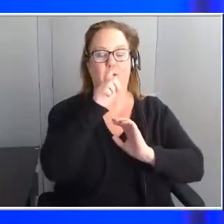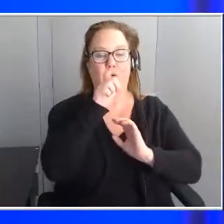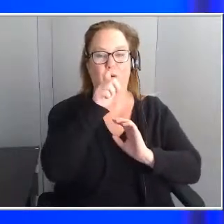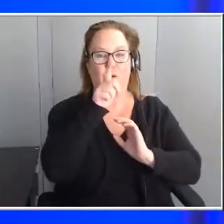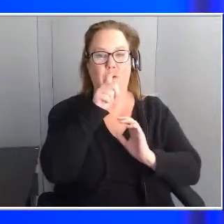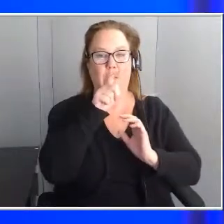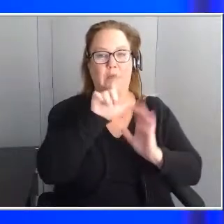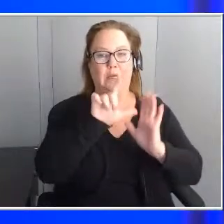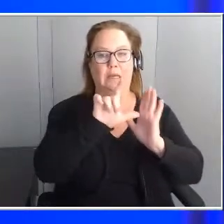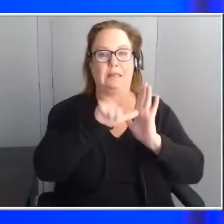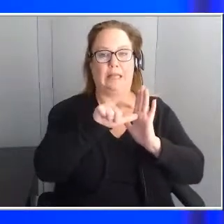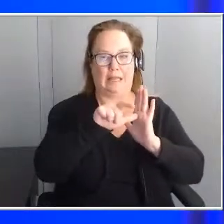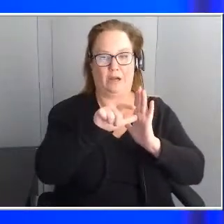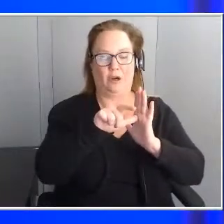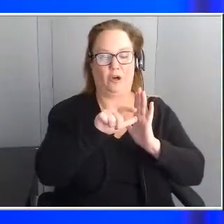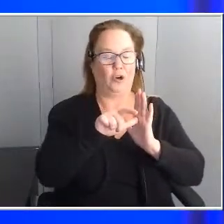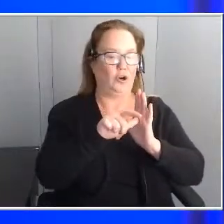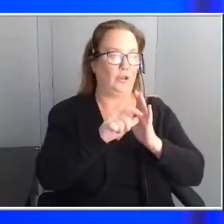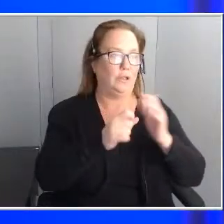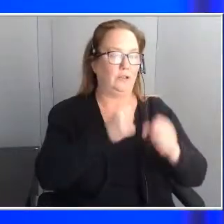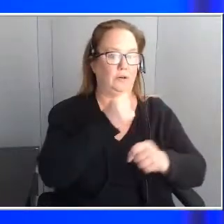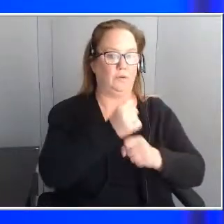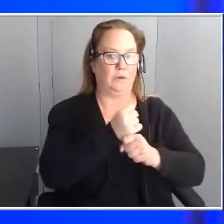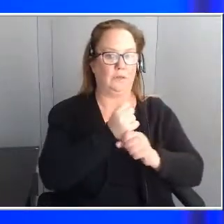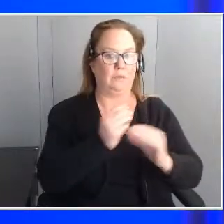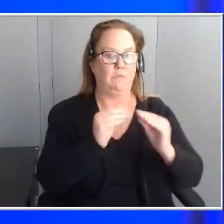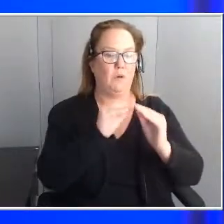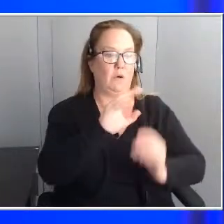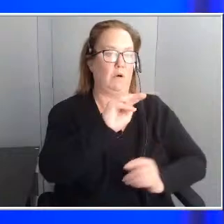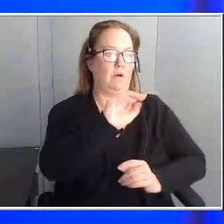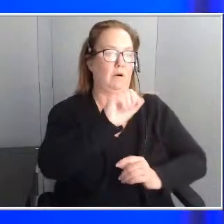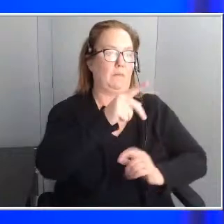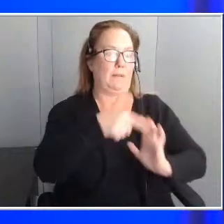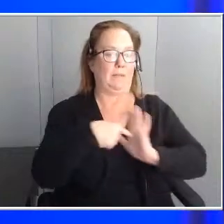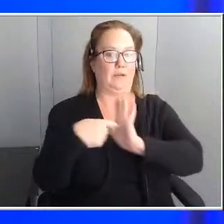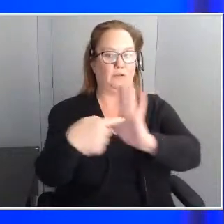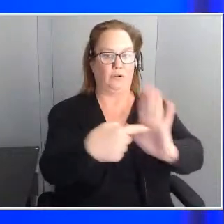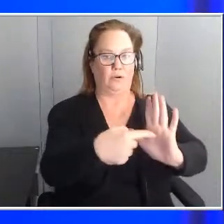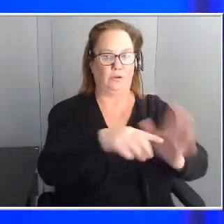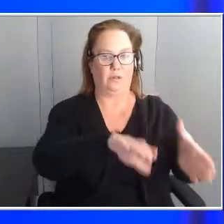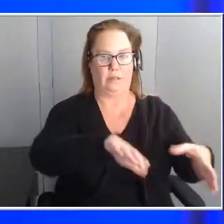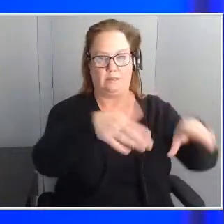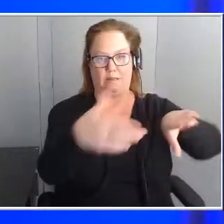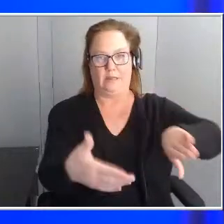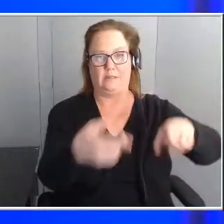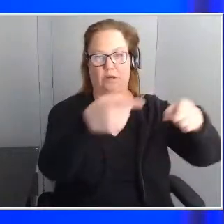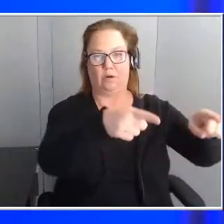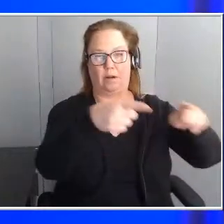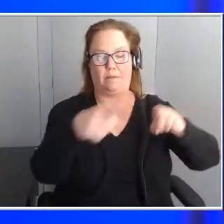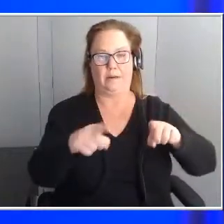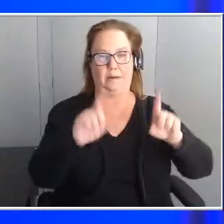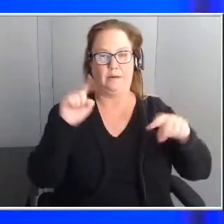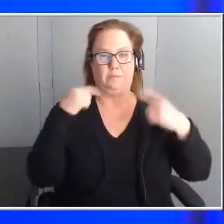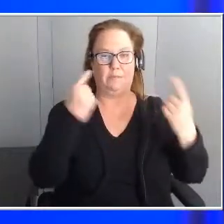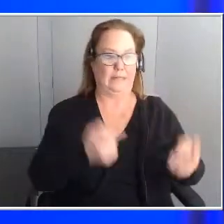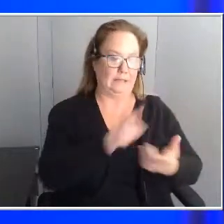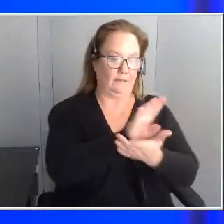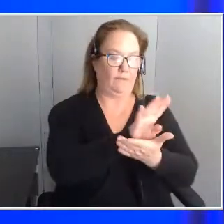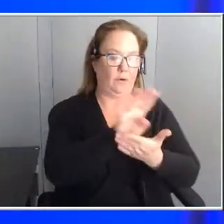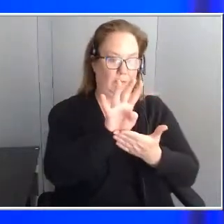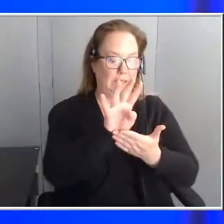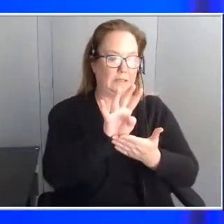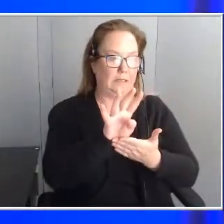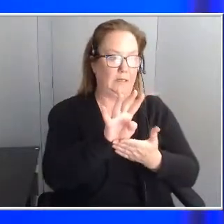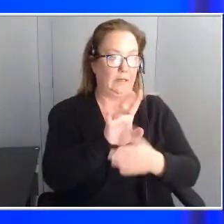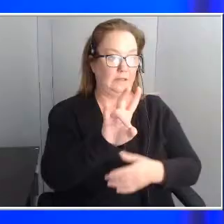on in the season, we should expect to see a more robust map that shows where those deaths are taking place. But it's been within the last 4 weeks. So when we say